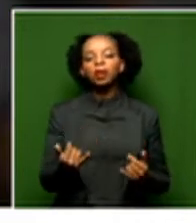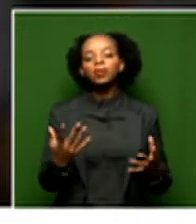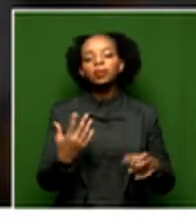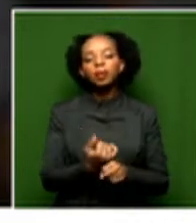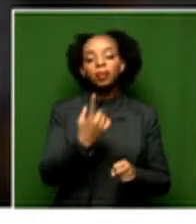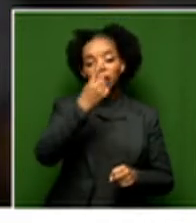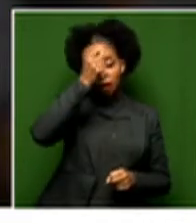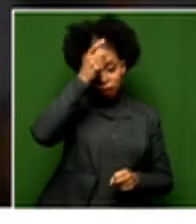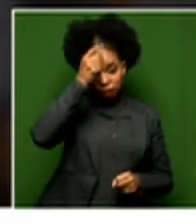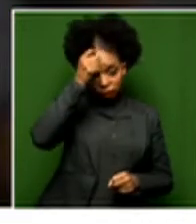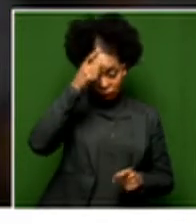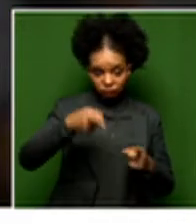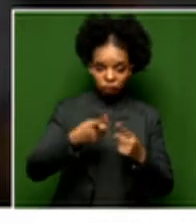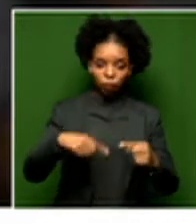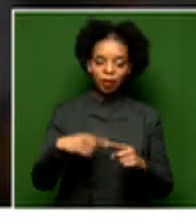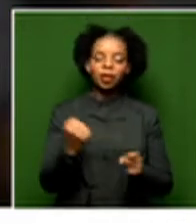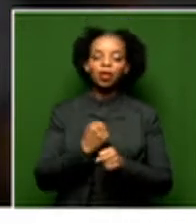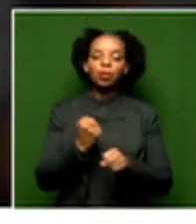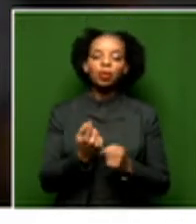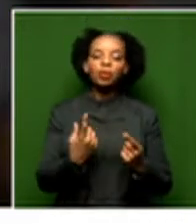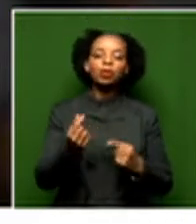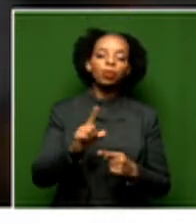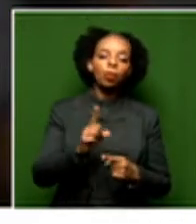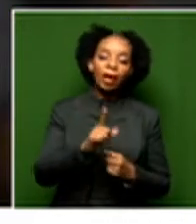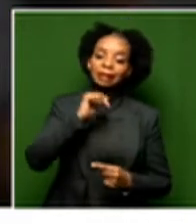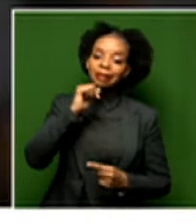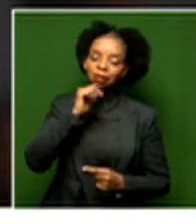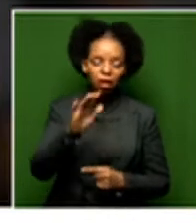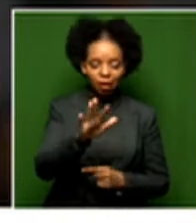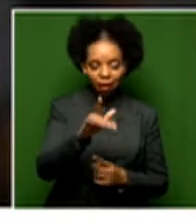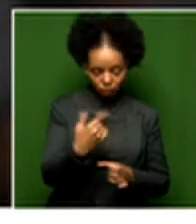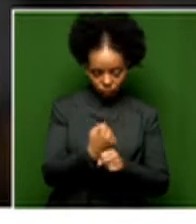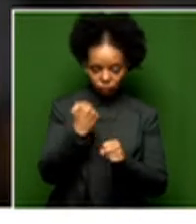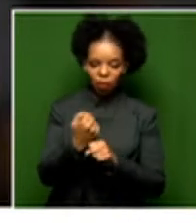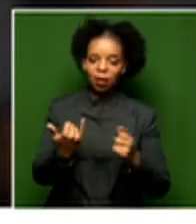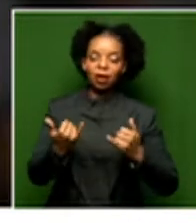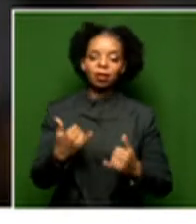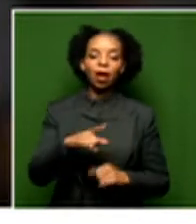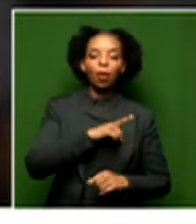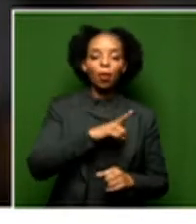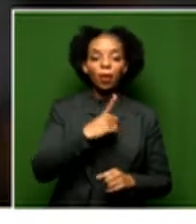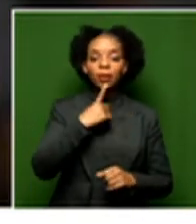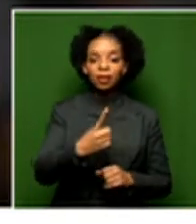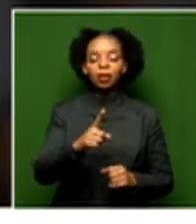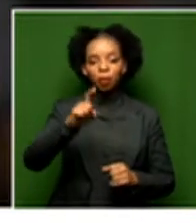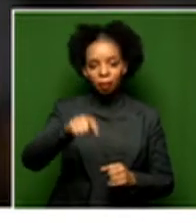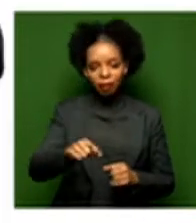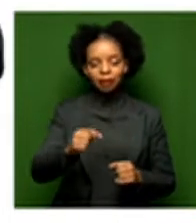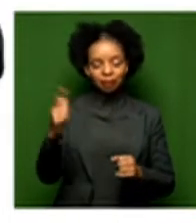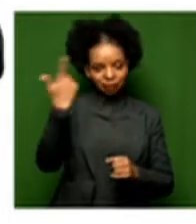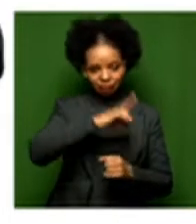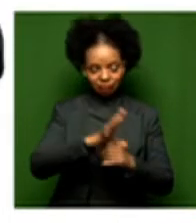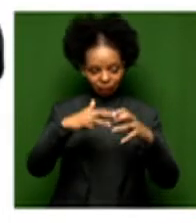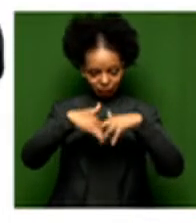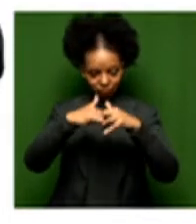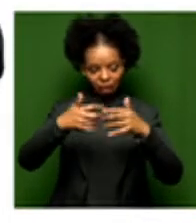understanding what we stand for, and we didn't compromise, and we didn't want to dilute that story for us. We were like, let's package this story and send it to the right people.